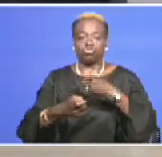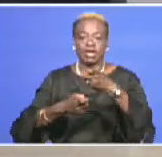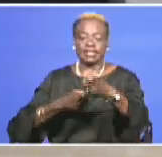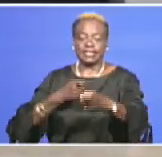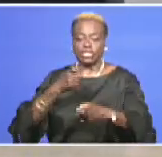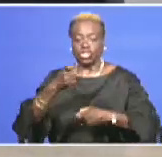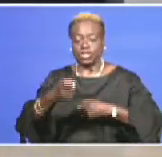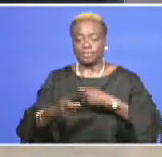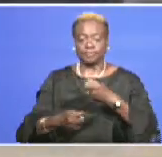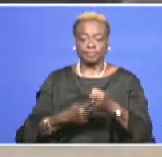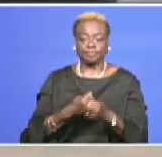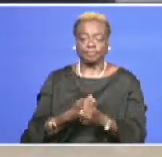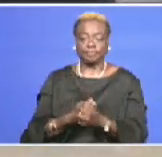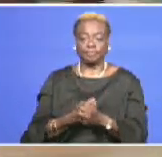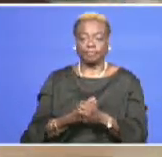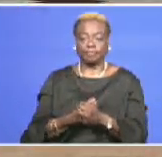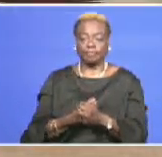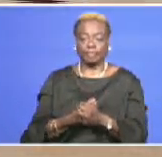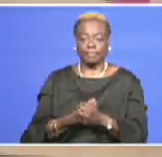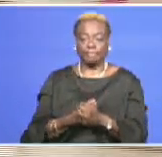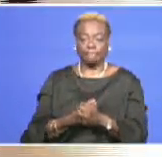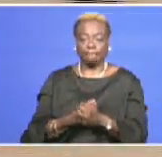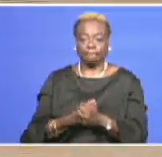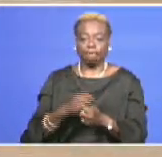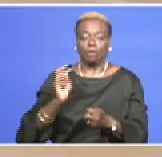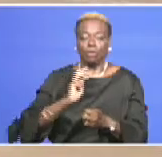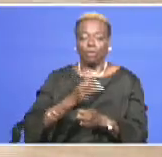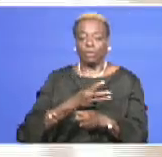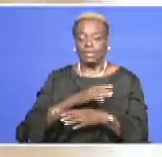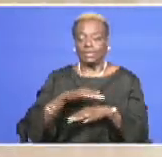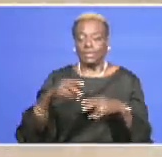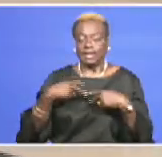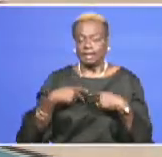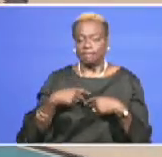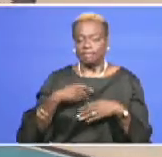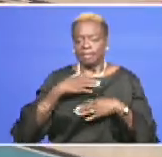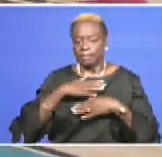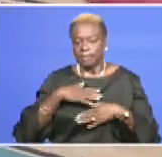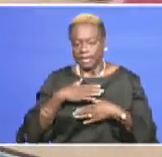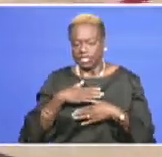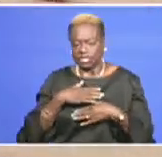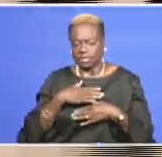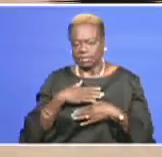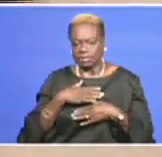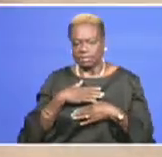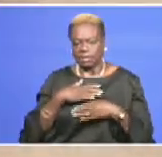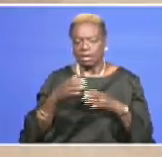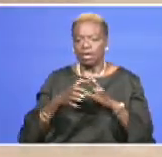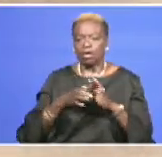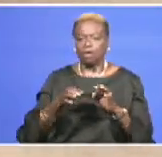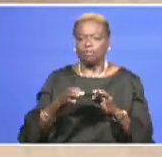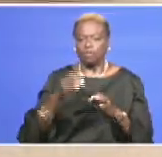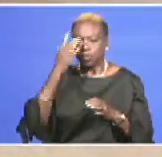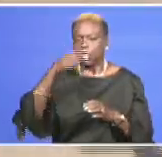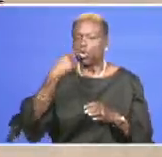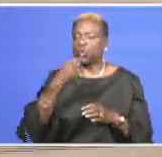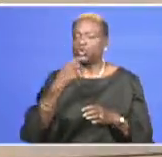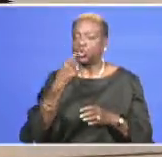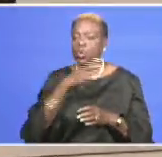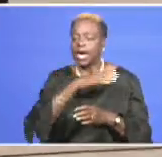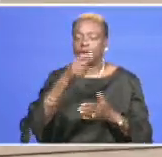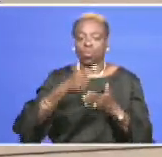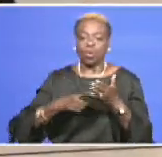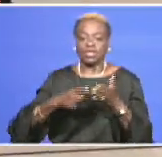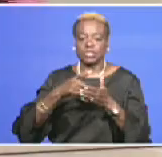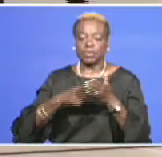defense. We didn't have the pleasure of being able to have a roster and have an idea of who's who and what's what. Who